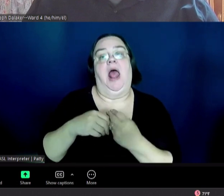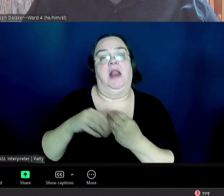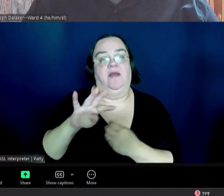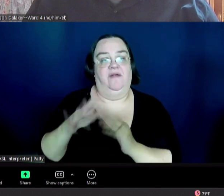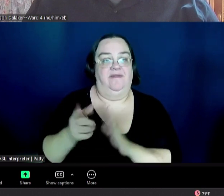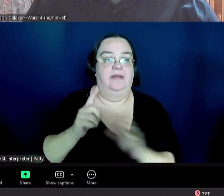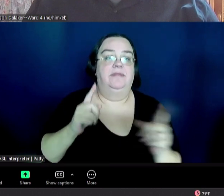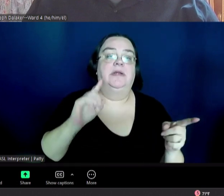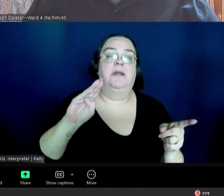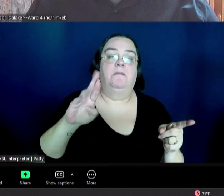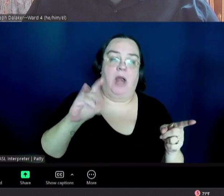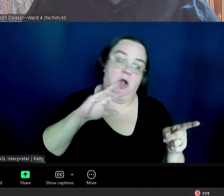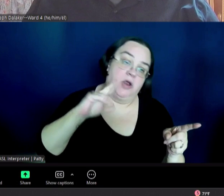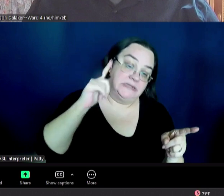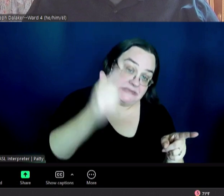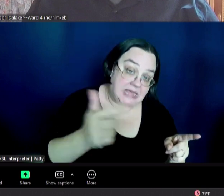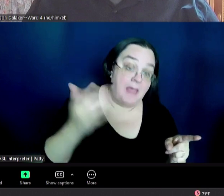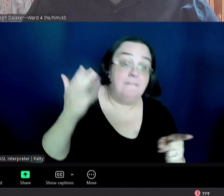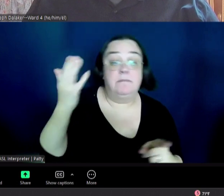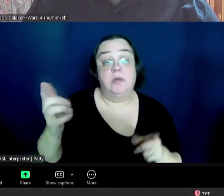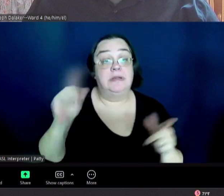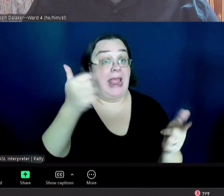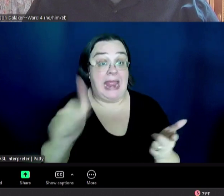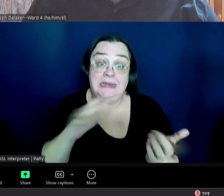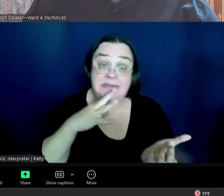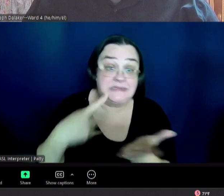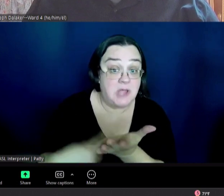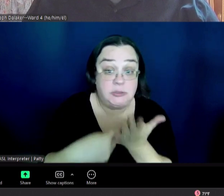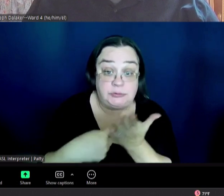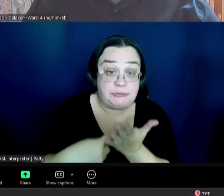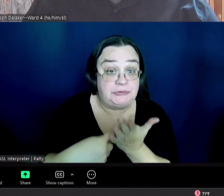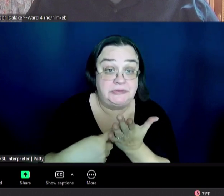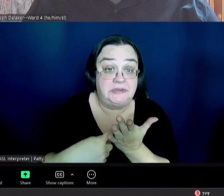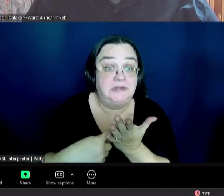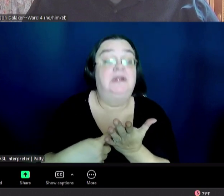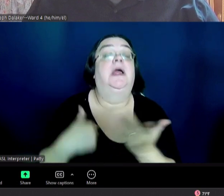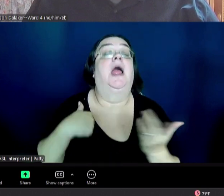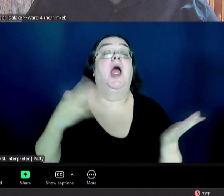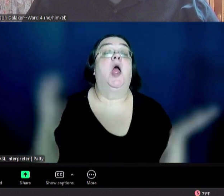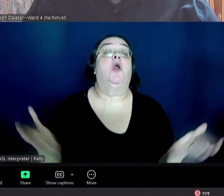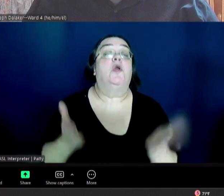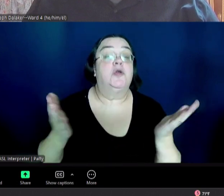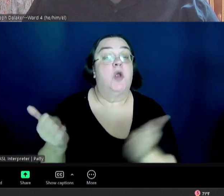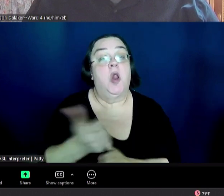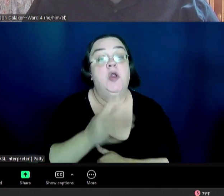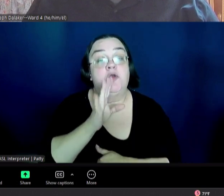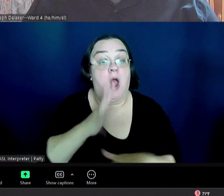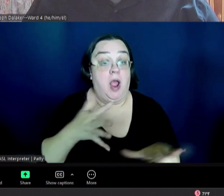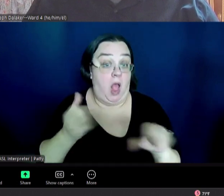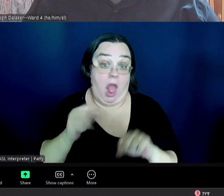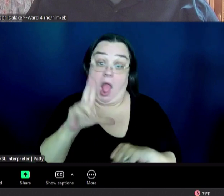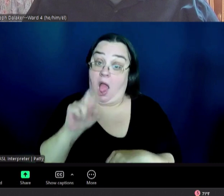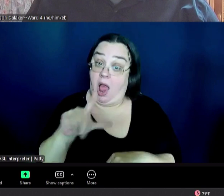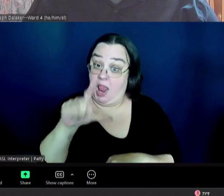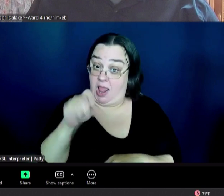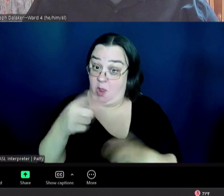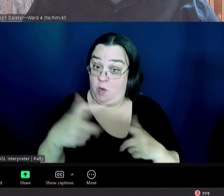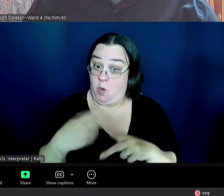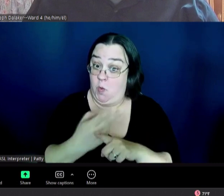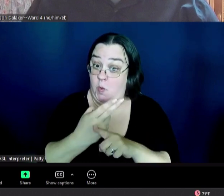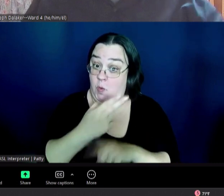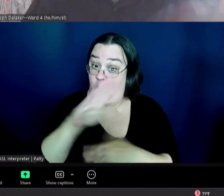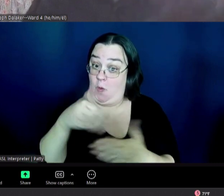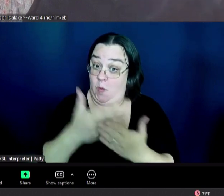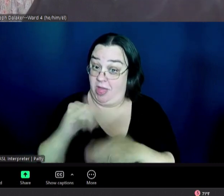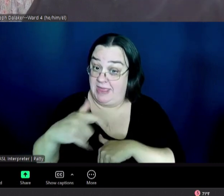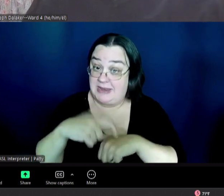Second. All right, it's been motioned and seconded. Any discussion? I encourage you all to talk quickly unless you want to use up all of the time. All right, all those in